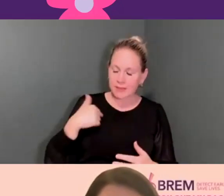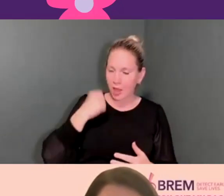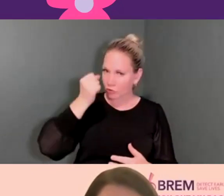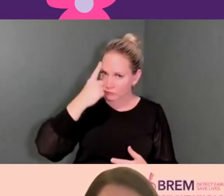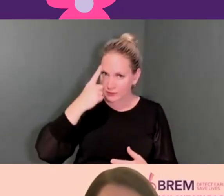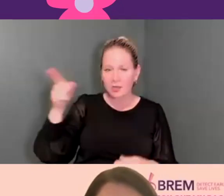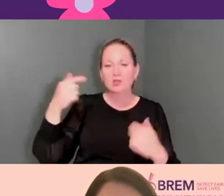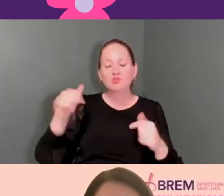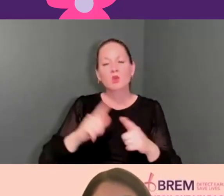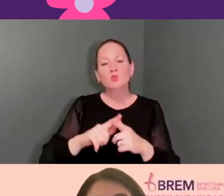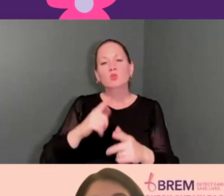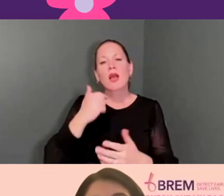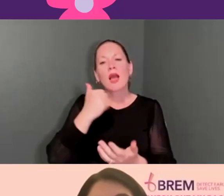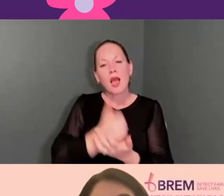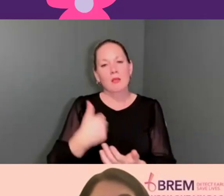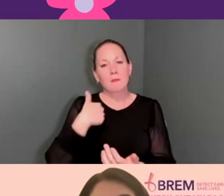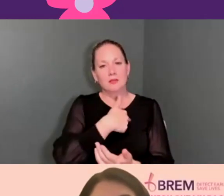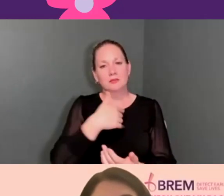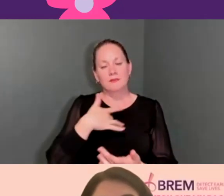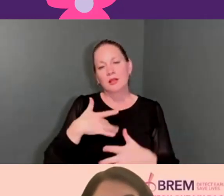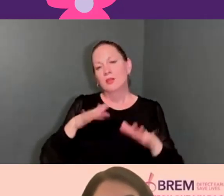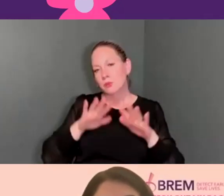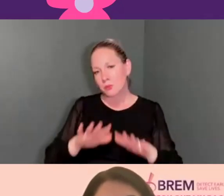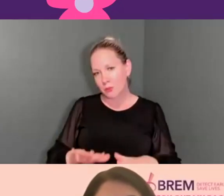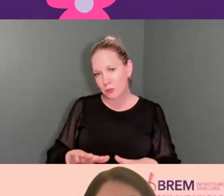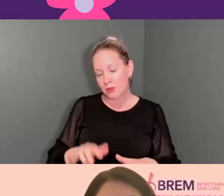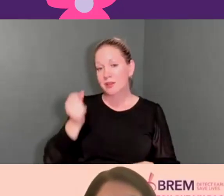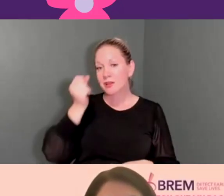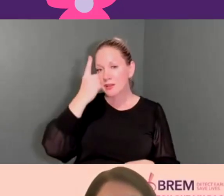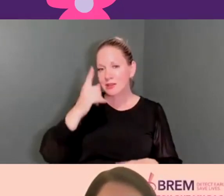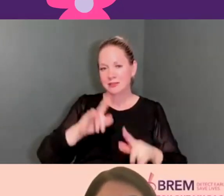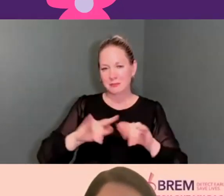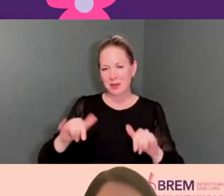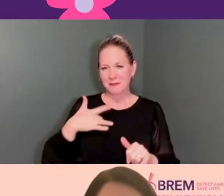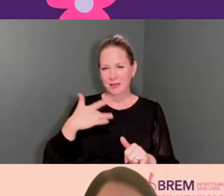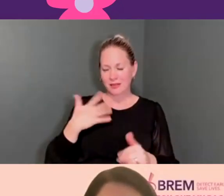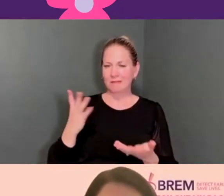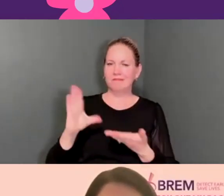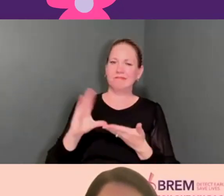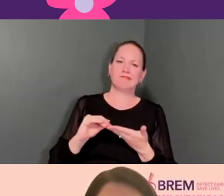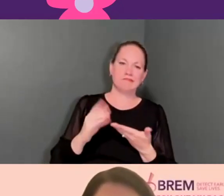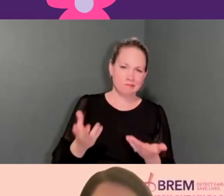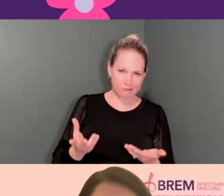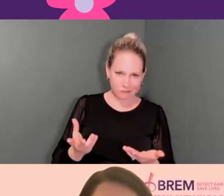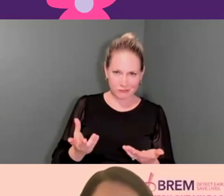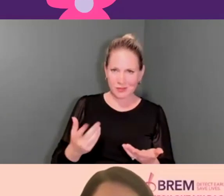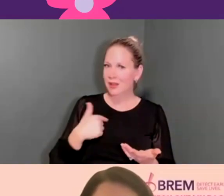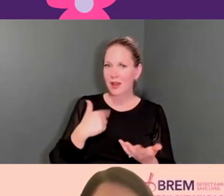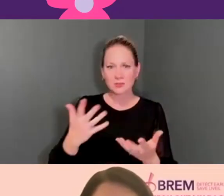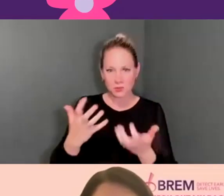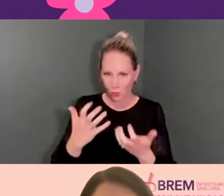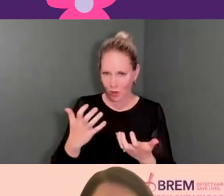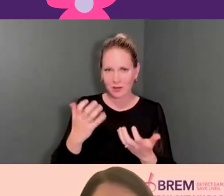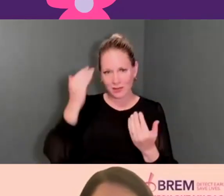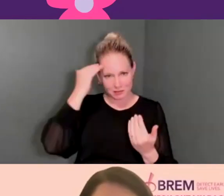give you that peace of mind as you're going through it, but it is at the same time a little invalidating, because I just wanted that diagnosis. I felt